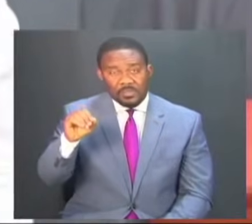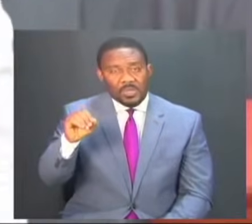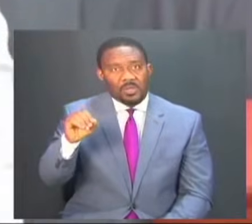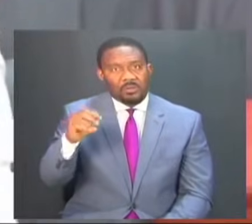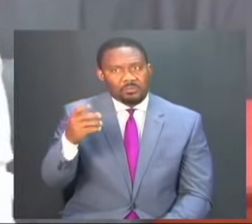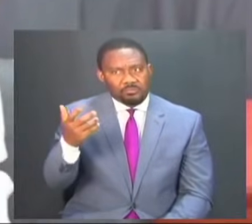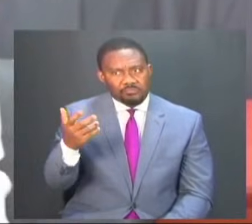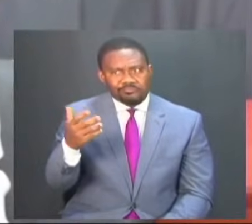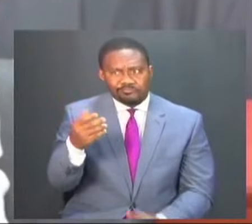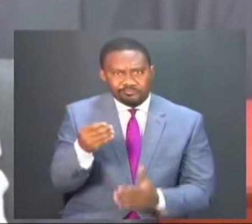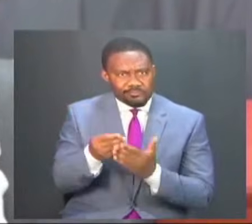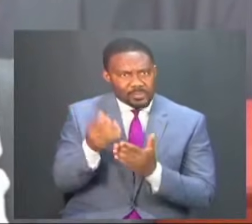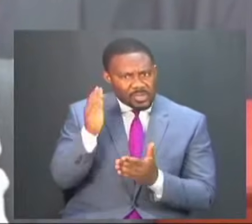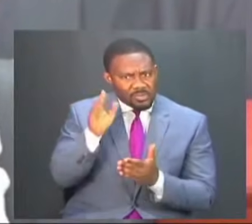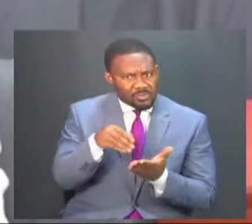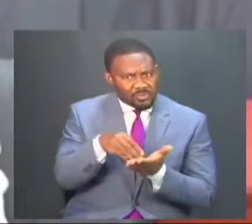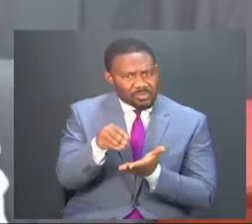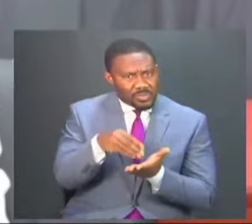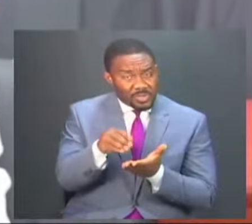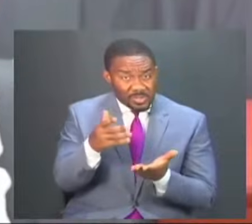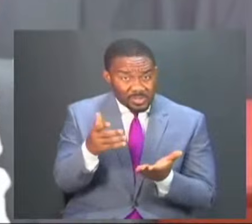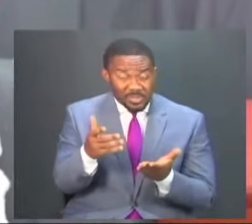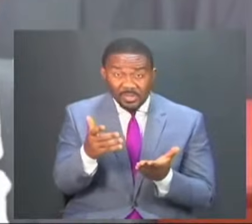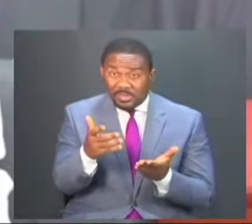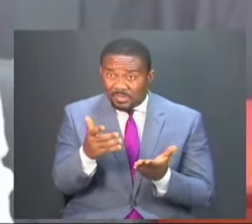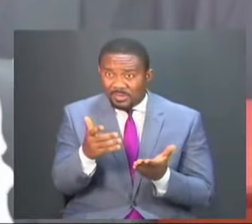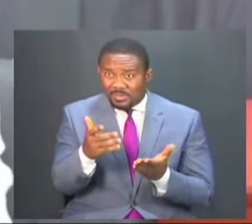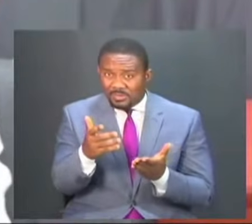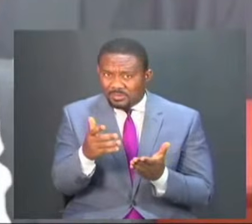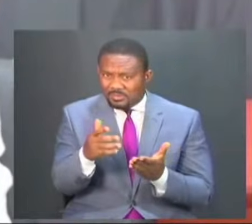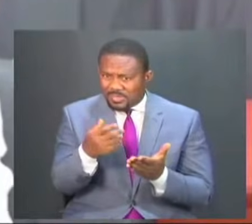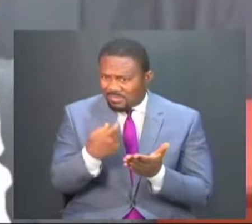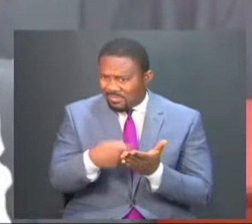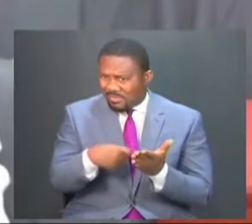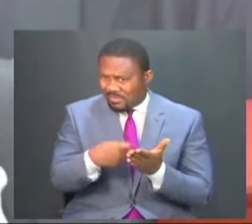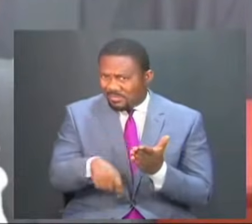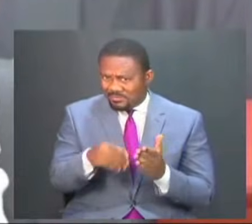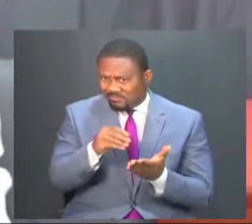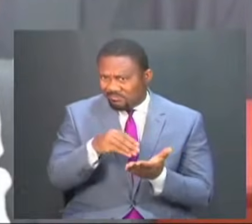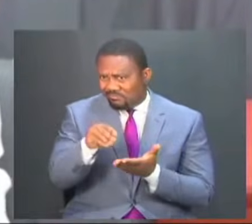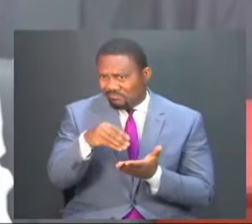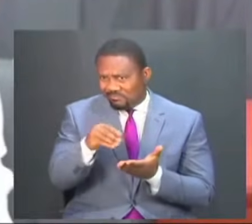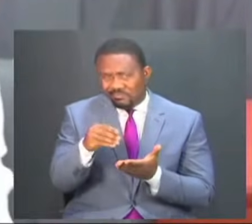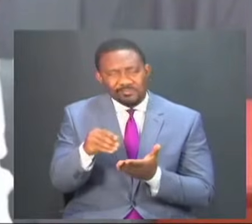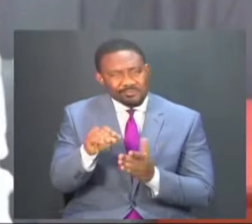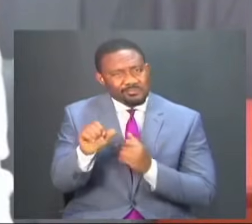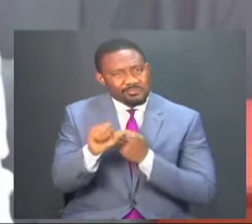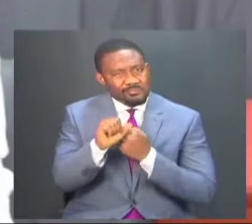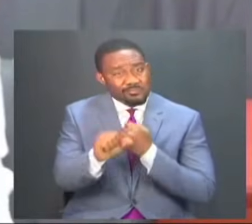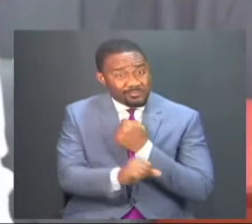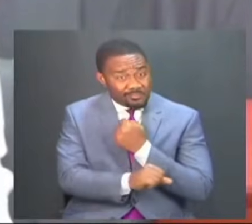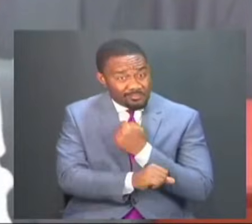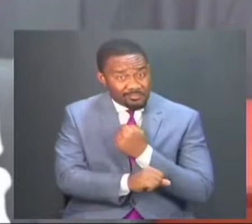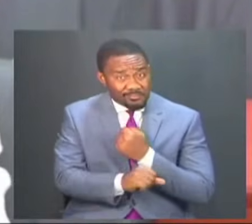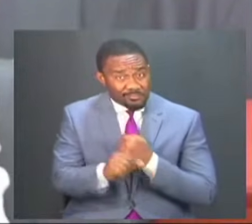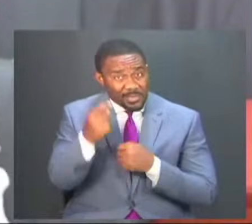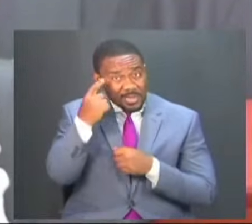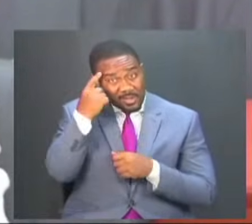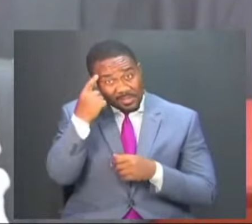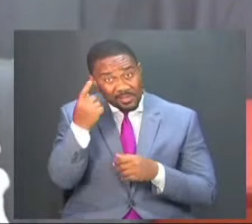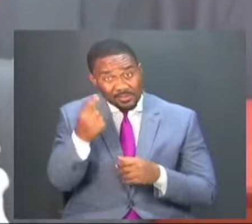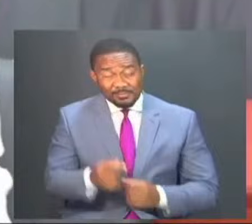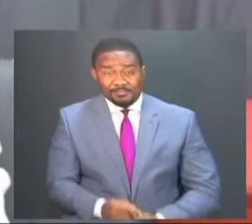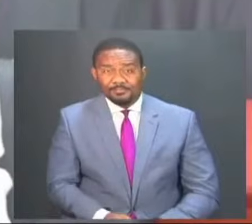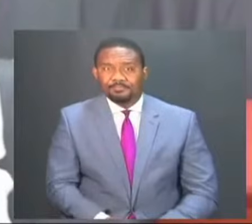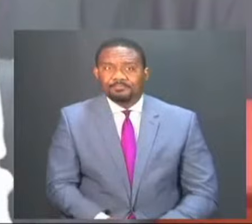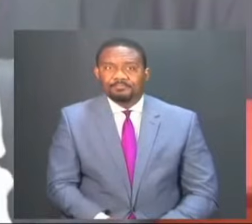be able to pay the required revenues to or taxes to the state, so that we can have enough money. So, Mr. Speaker, I think